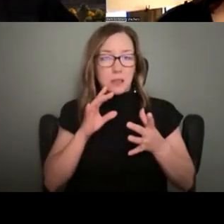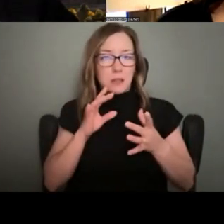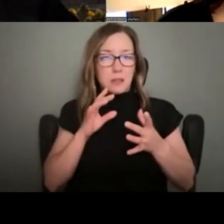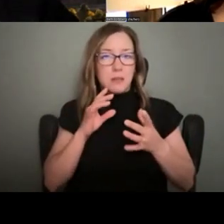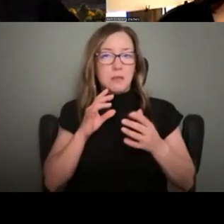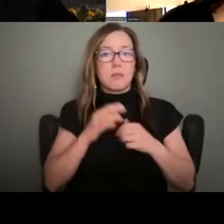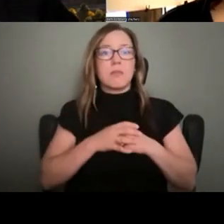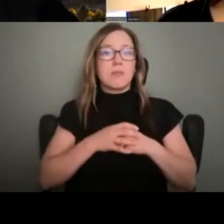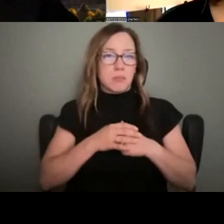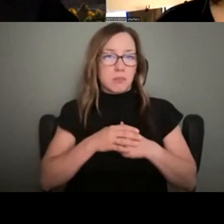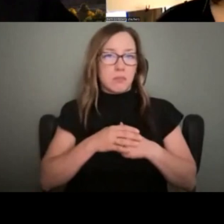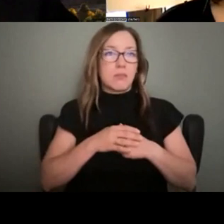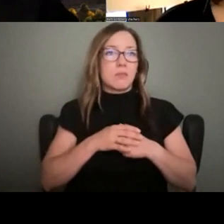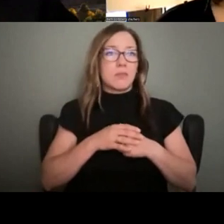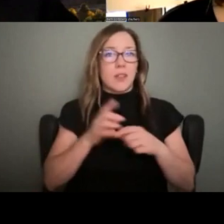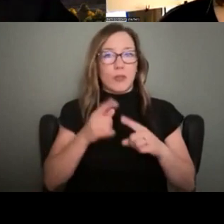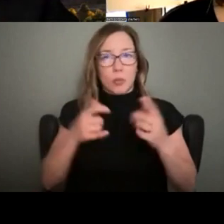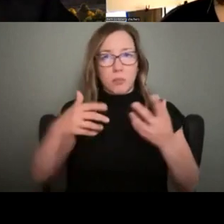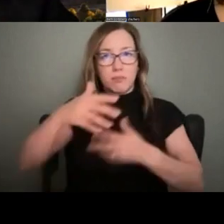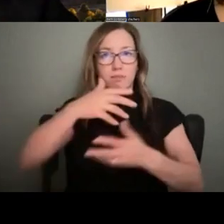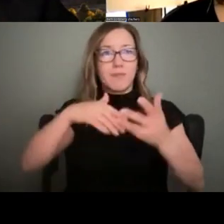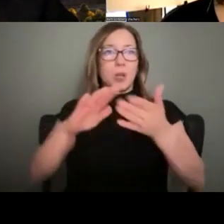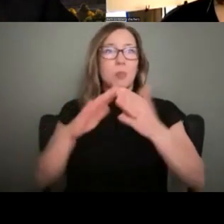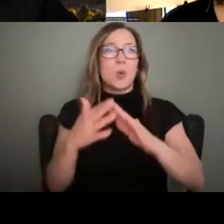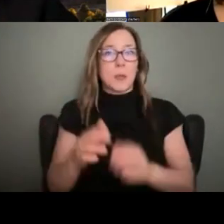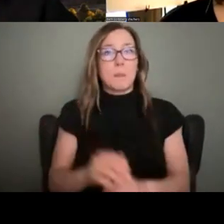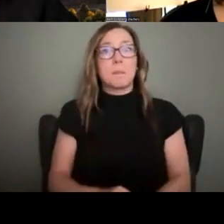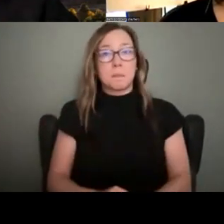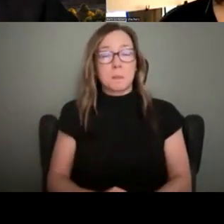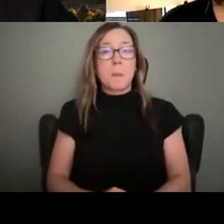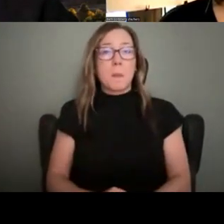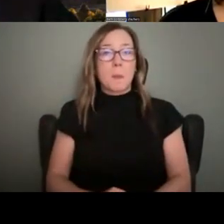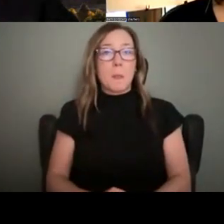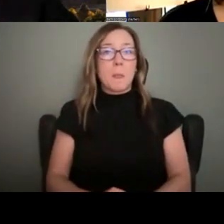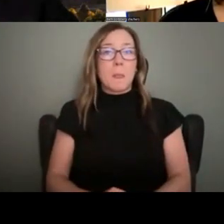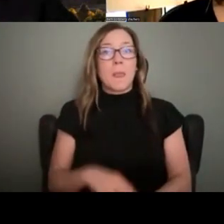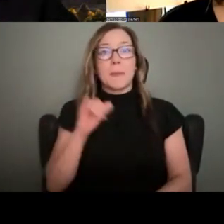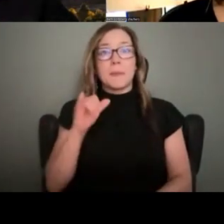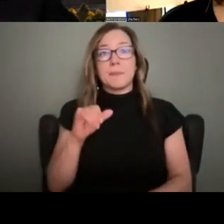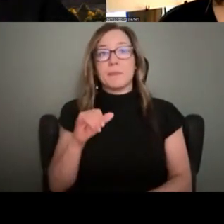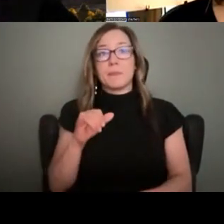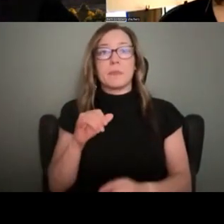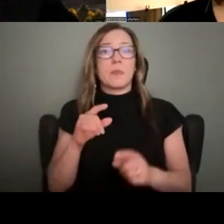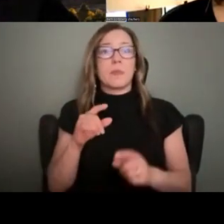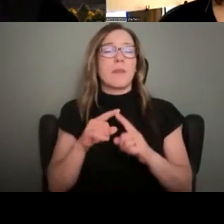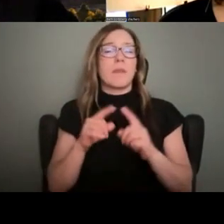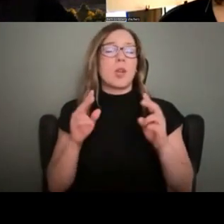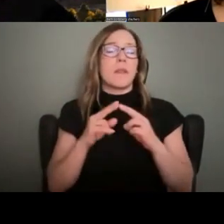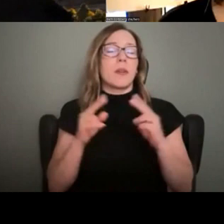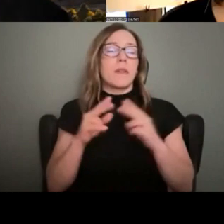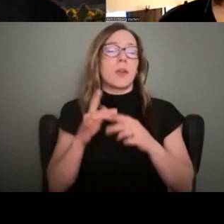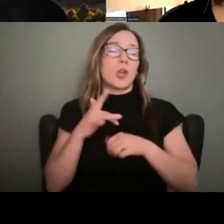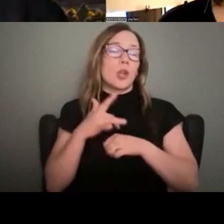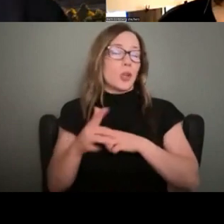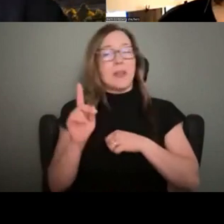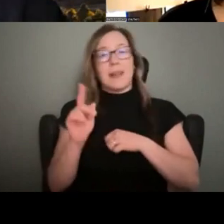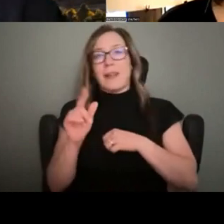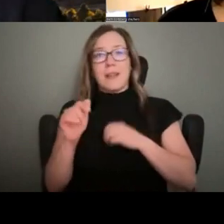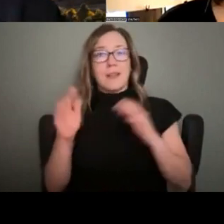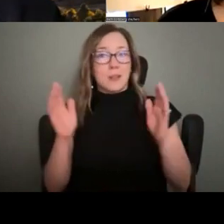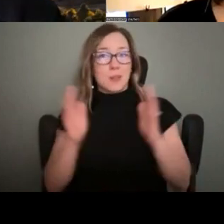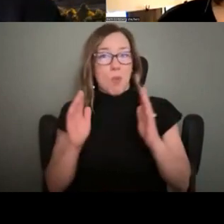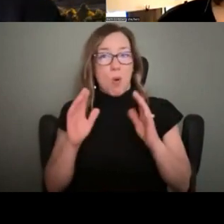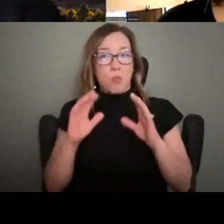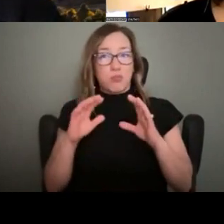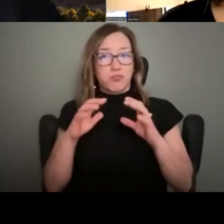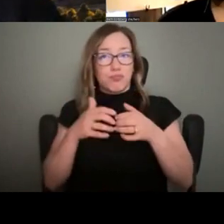from society and community. So as I say, that's very early data. It's a small sample size.